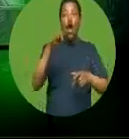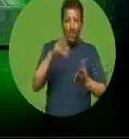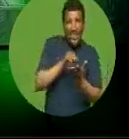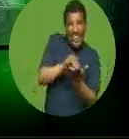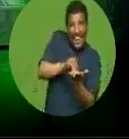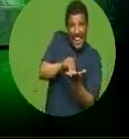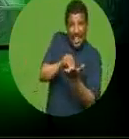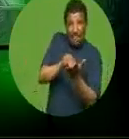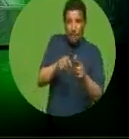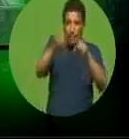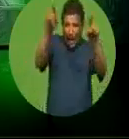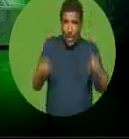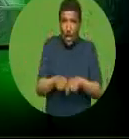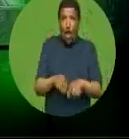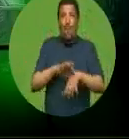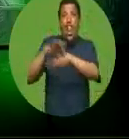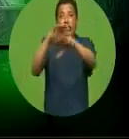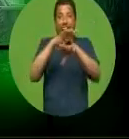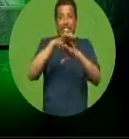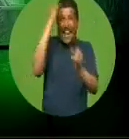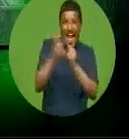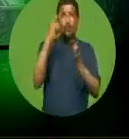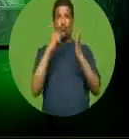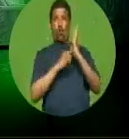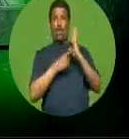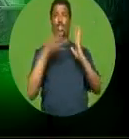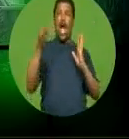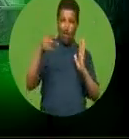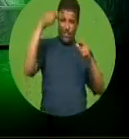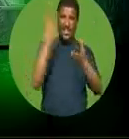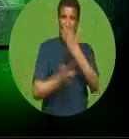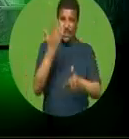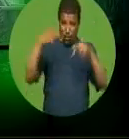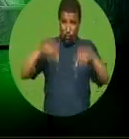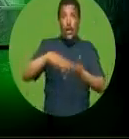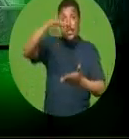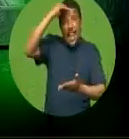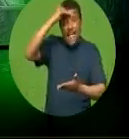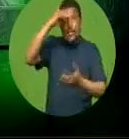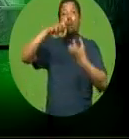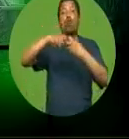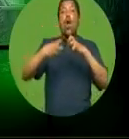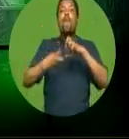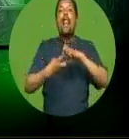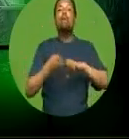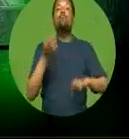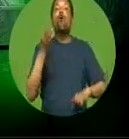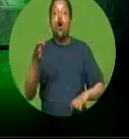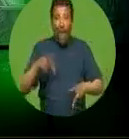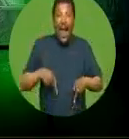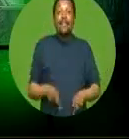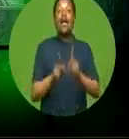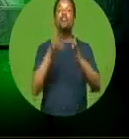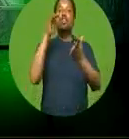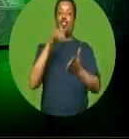point of discussion in our today's lesson is the problems of the agricultural sector. Let us